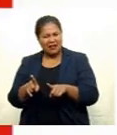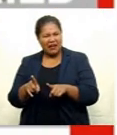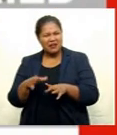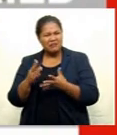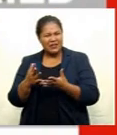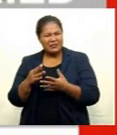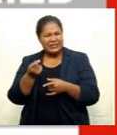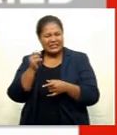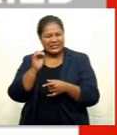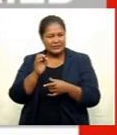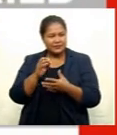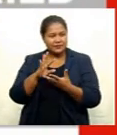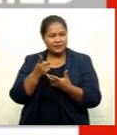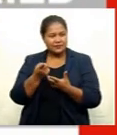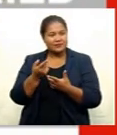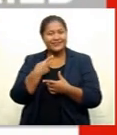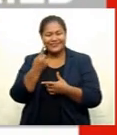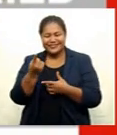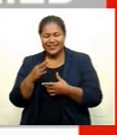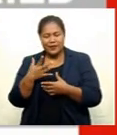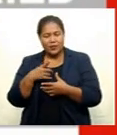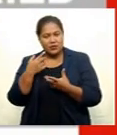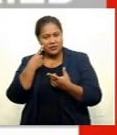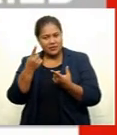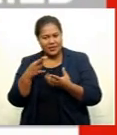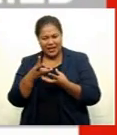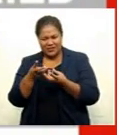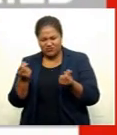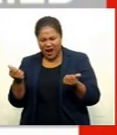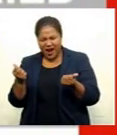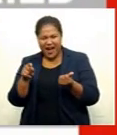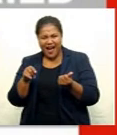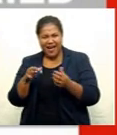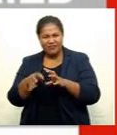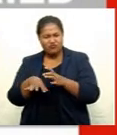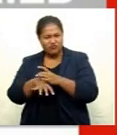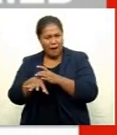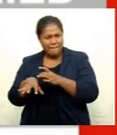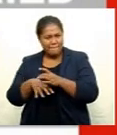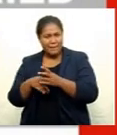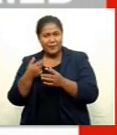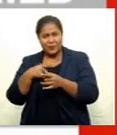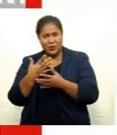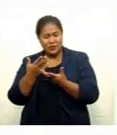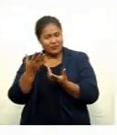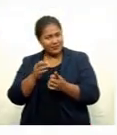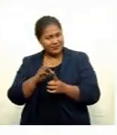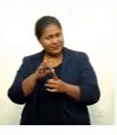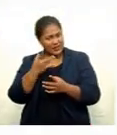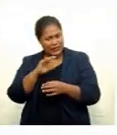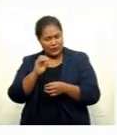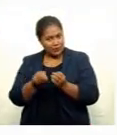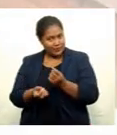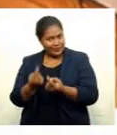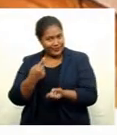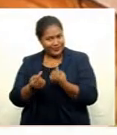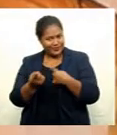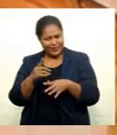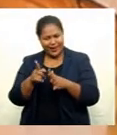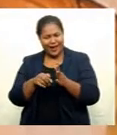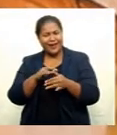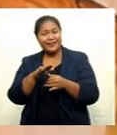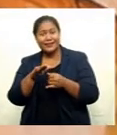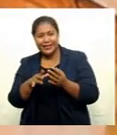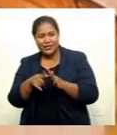a while. Experts say they know this because of both how dried out the corpse is and because it is male, which don't usually emerge until at least July. The